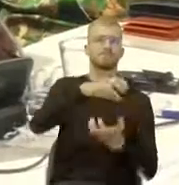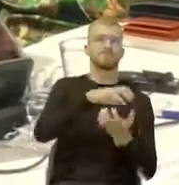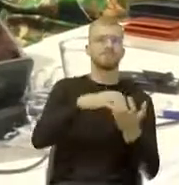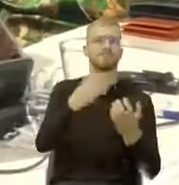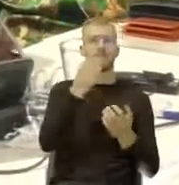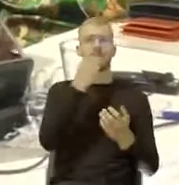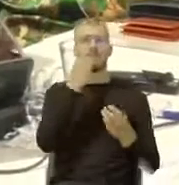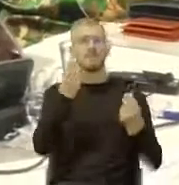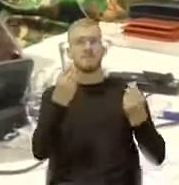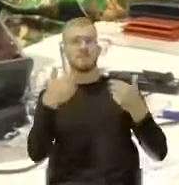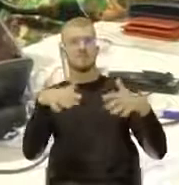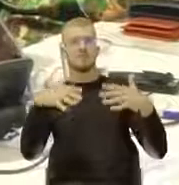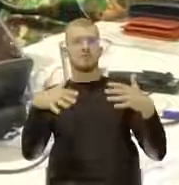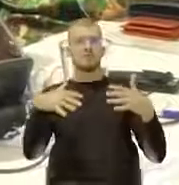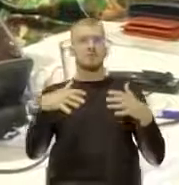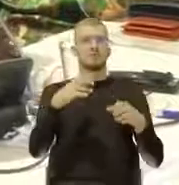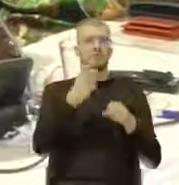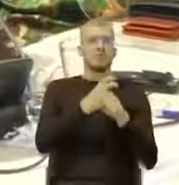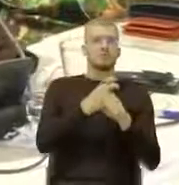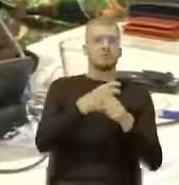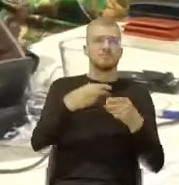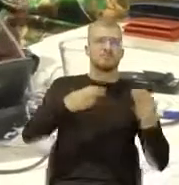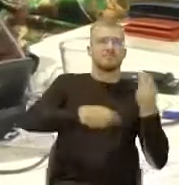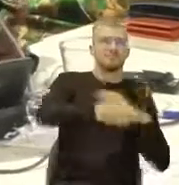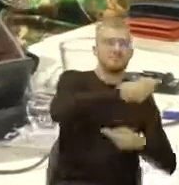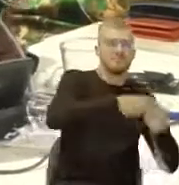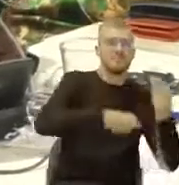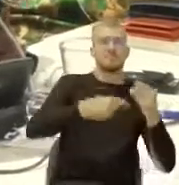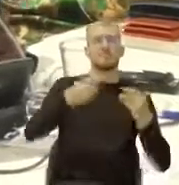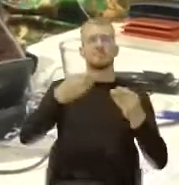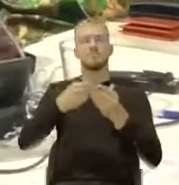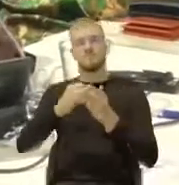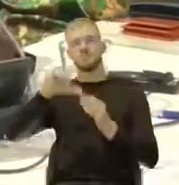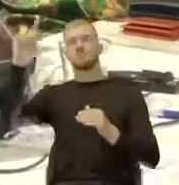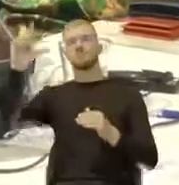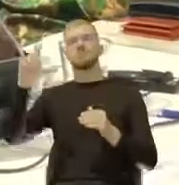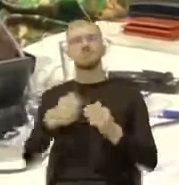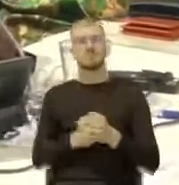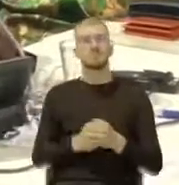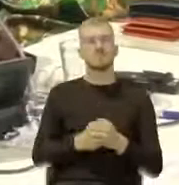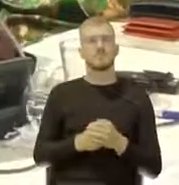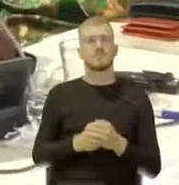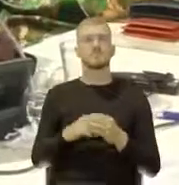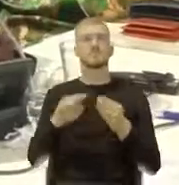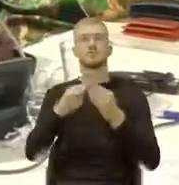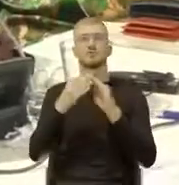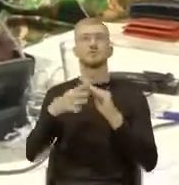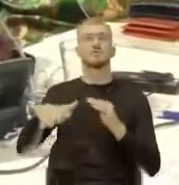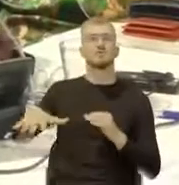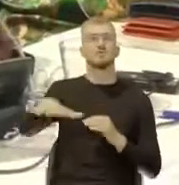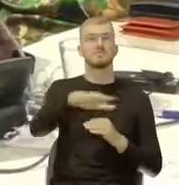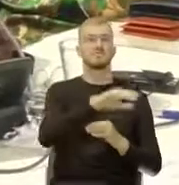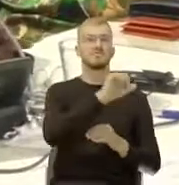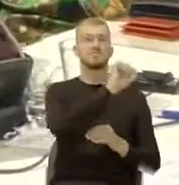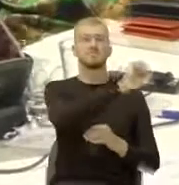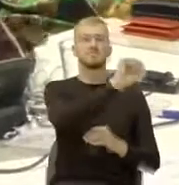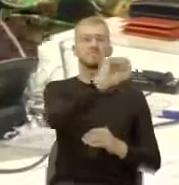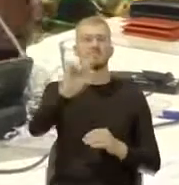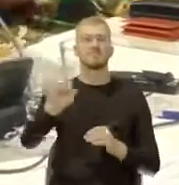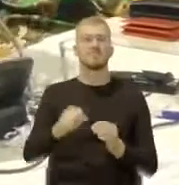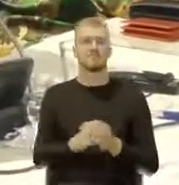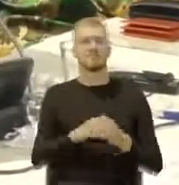be heard and to be listened for. My appeal here will be for the UN Habitat